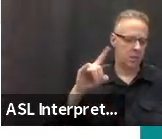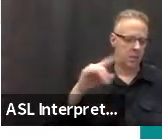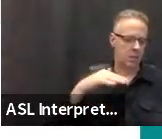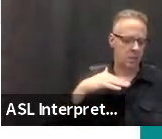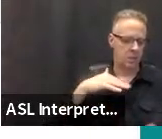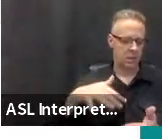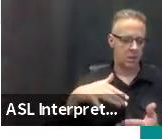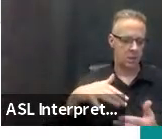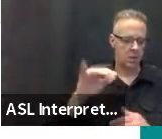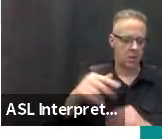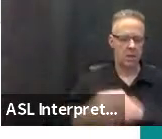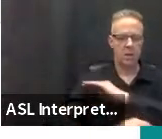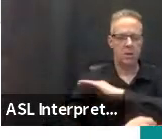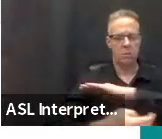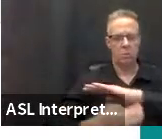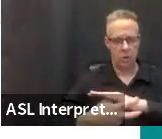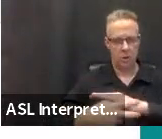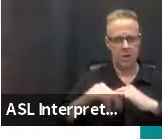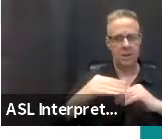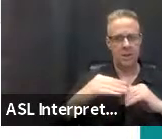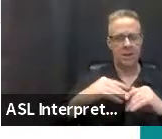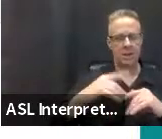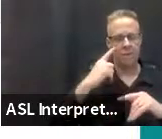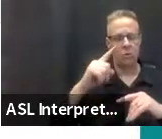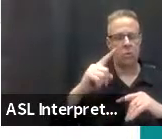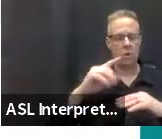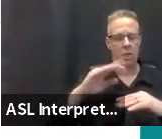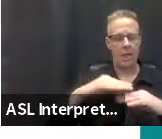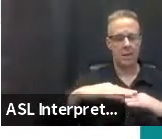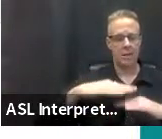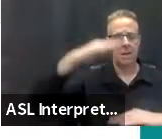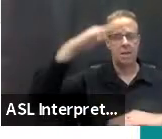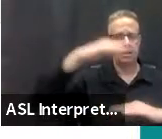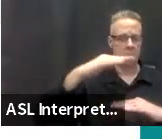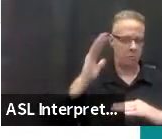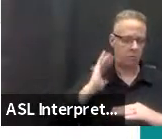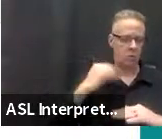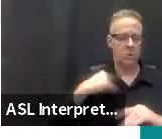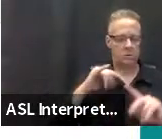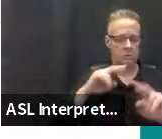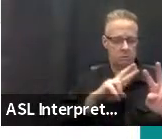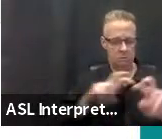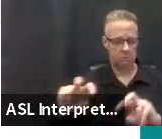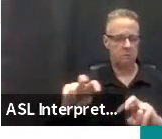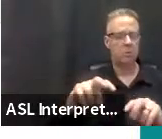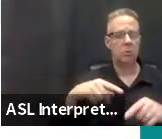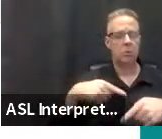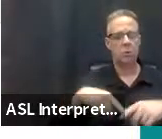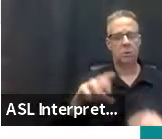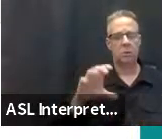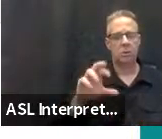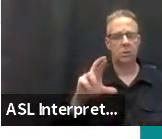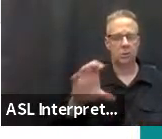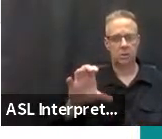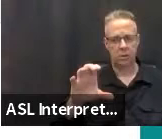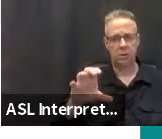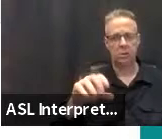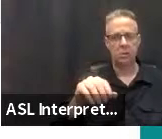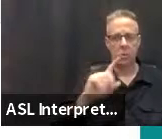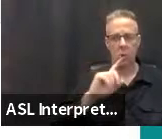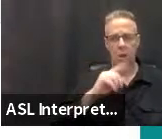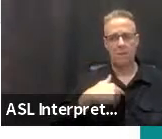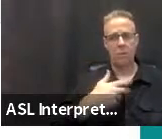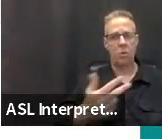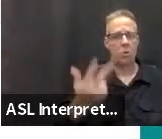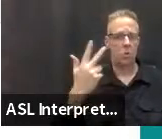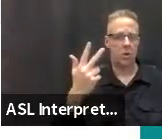the bridge height, the height of the structure itself previously. We had during the CRC, we actually had 3